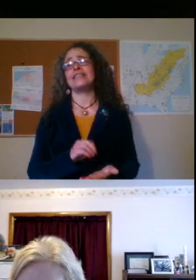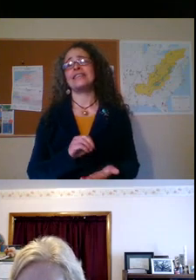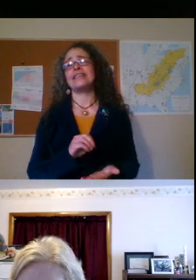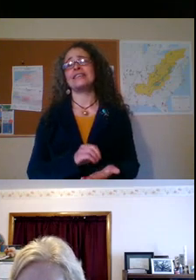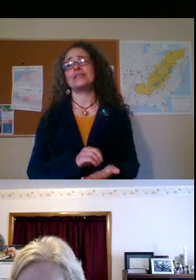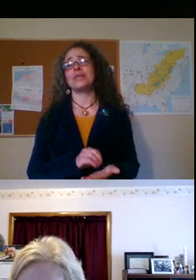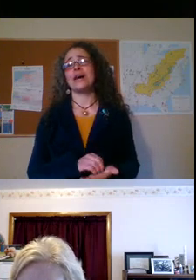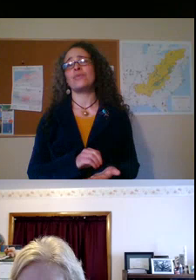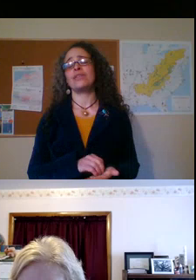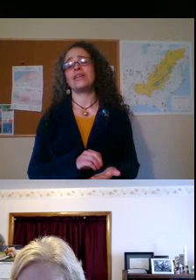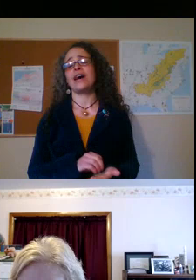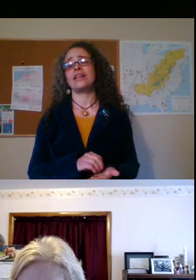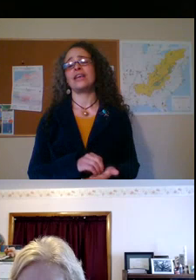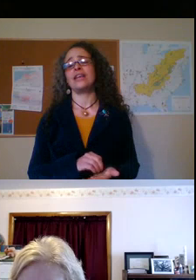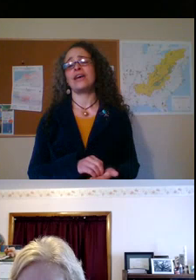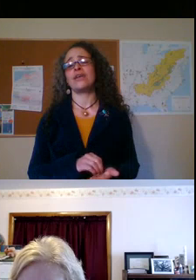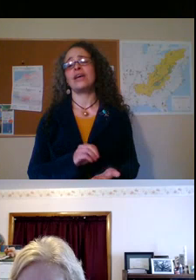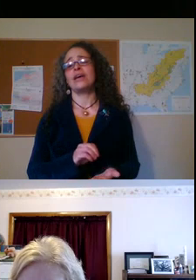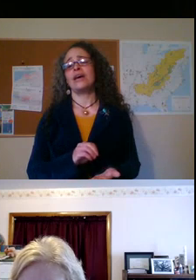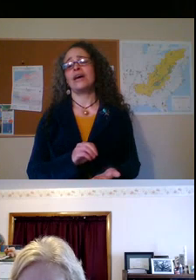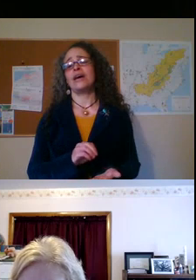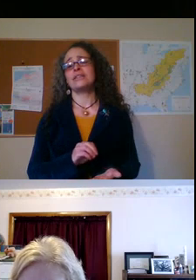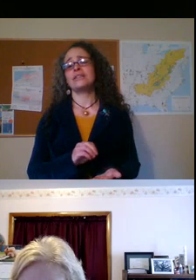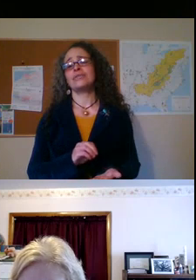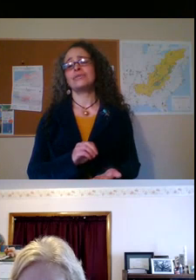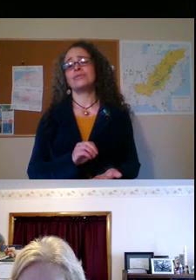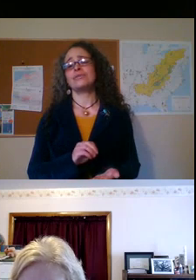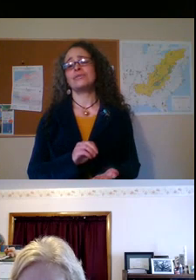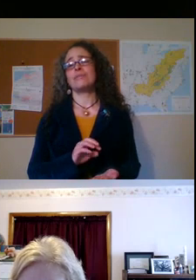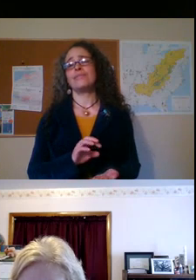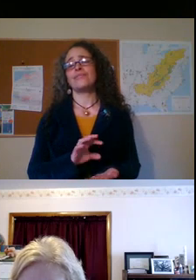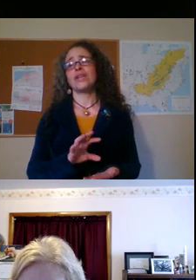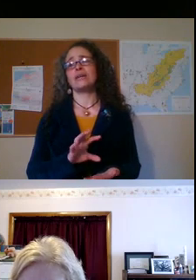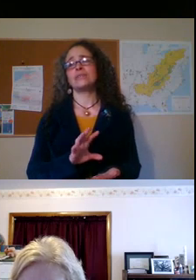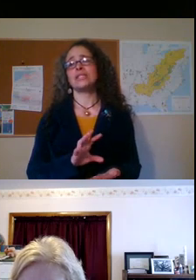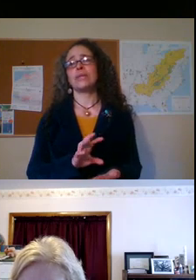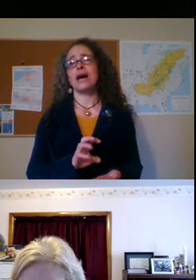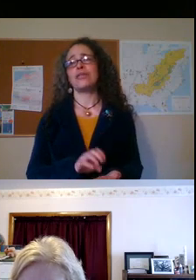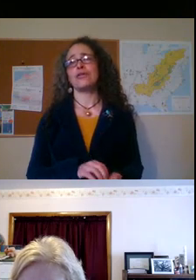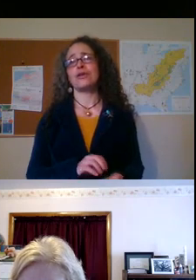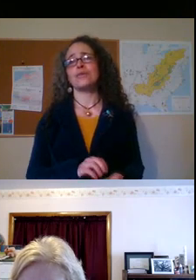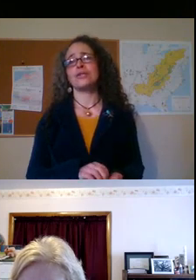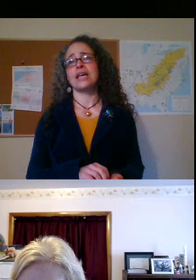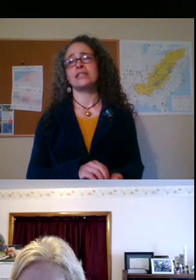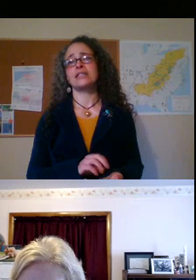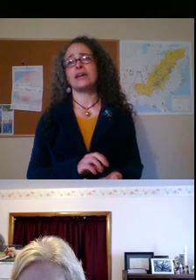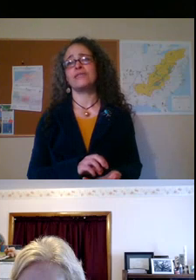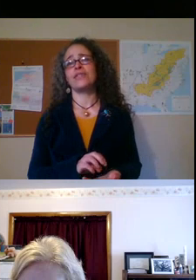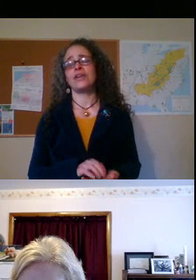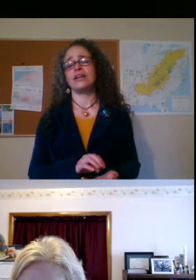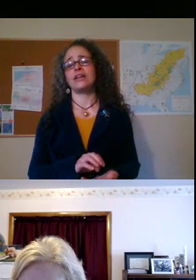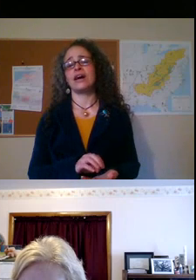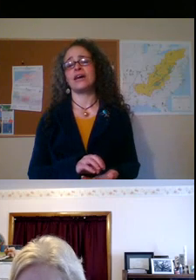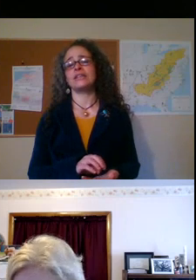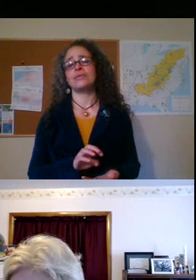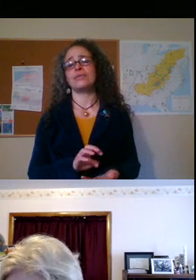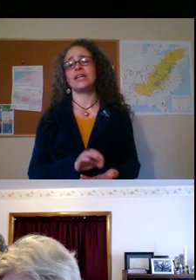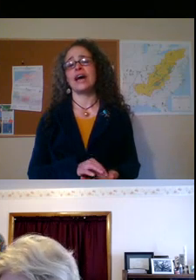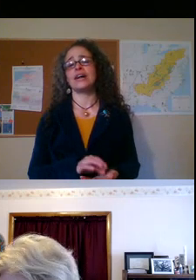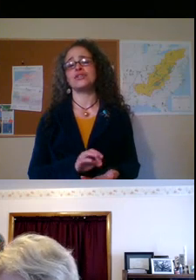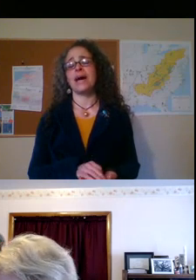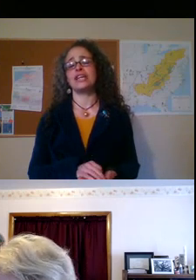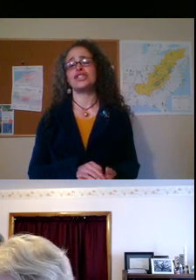any entity that is applying within Allegheny County has to supply 30% of their